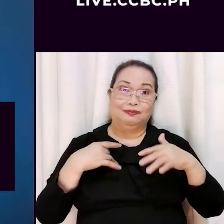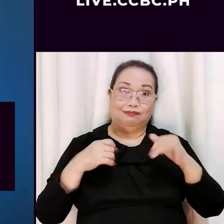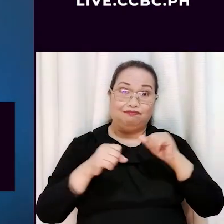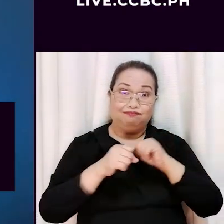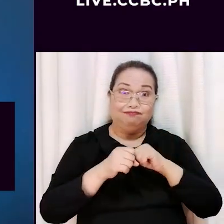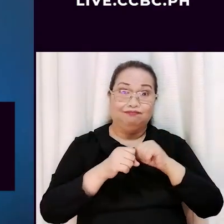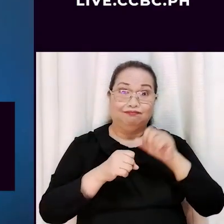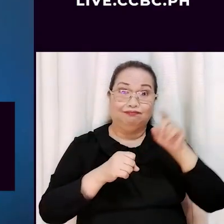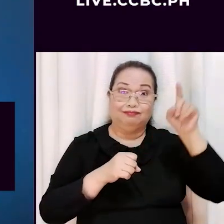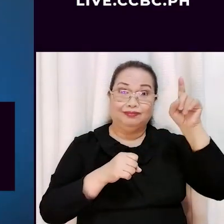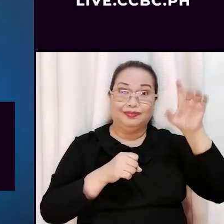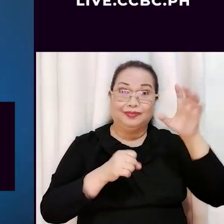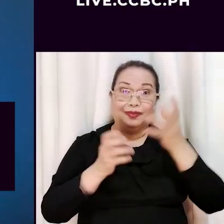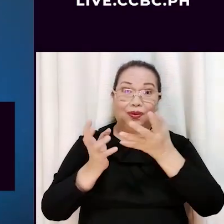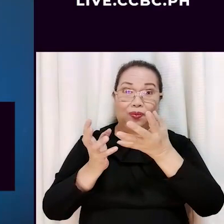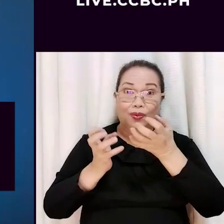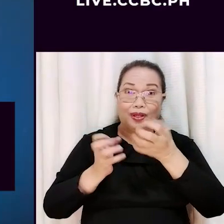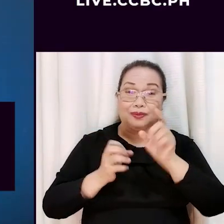what God wants.